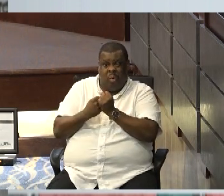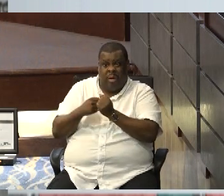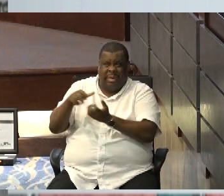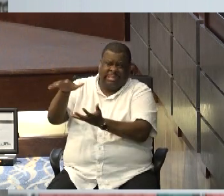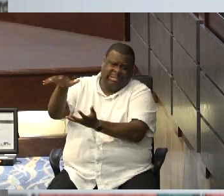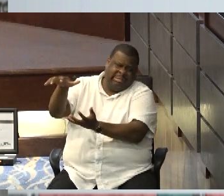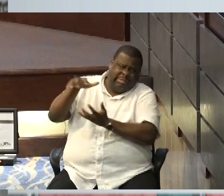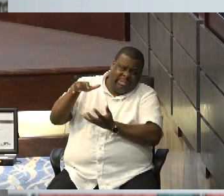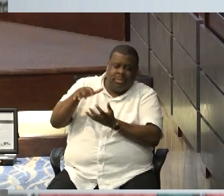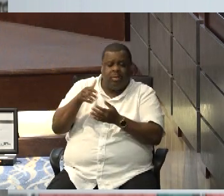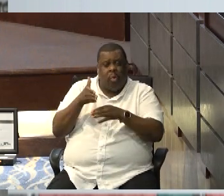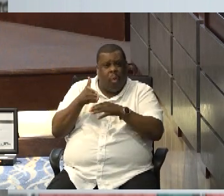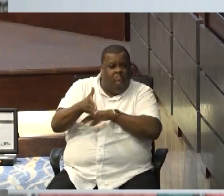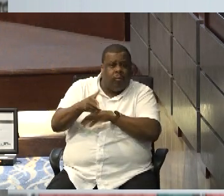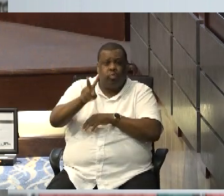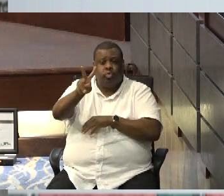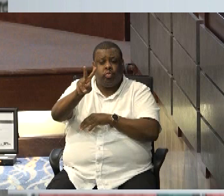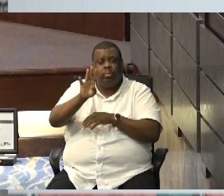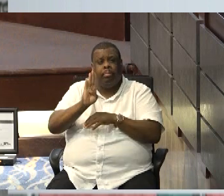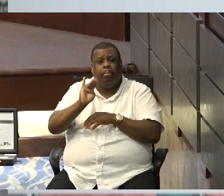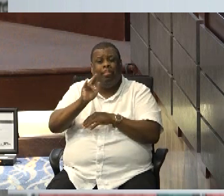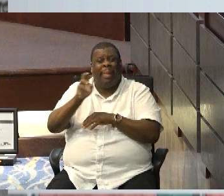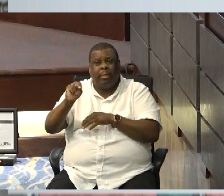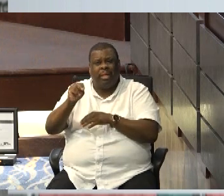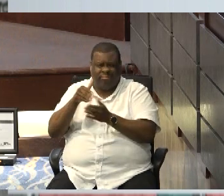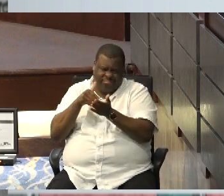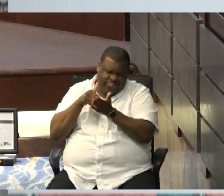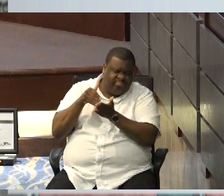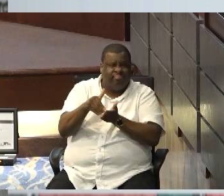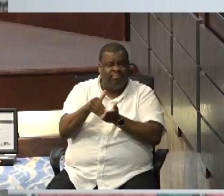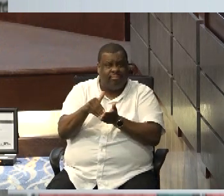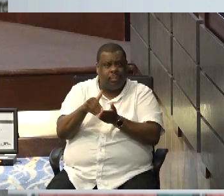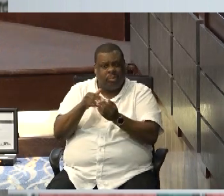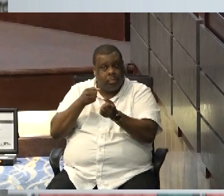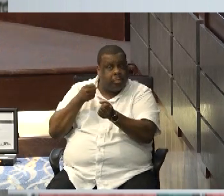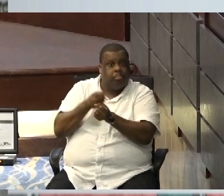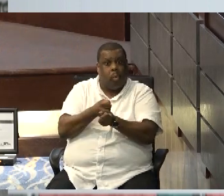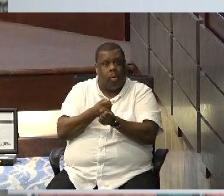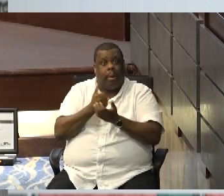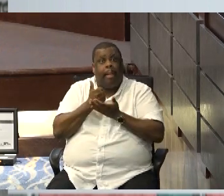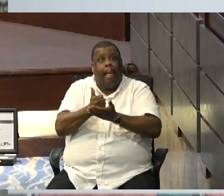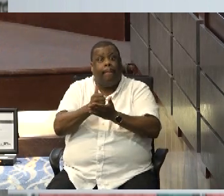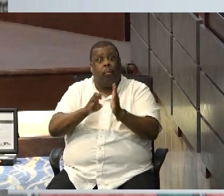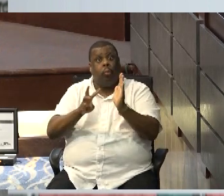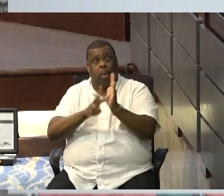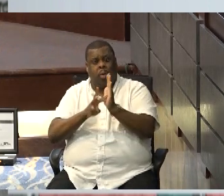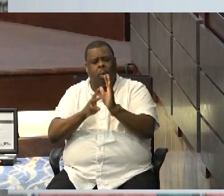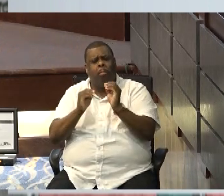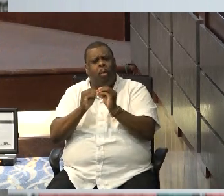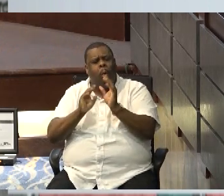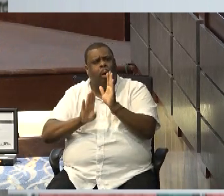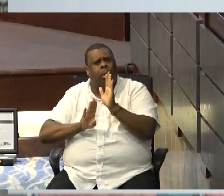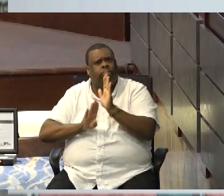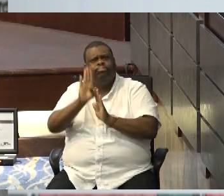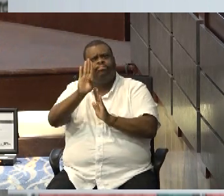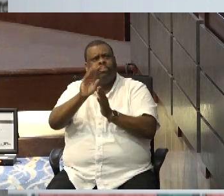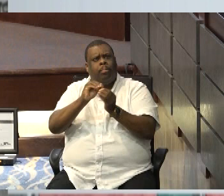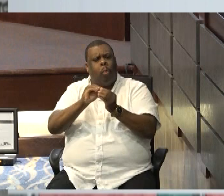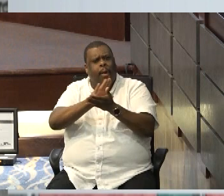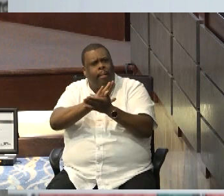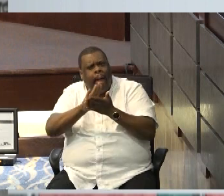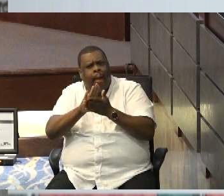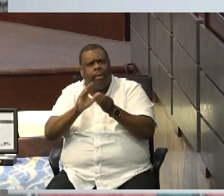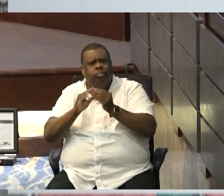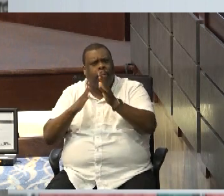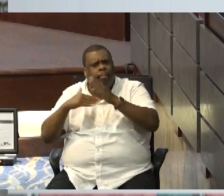this. So that'd be tremendous for Waco. It'd be tremendous for our economy, and it really has all the makings to become